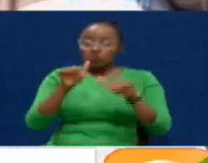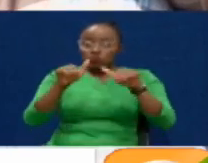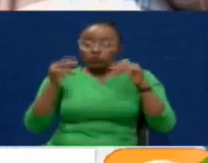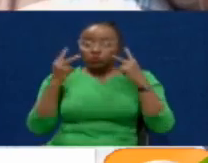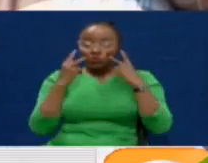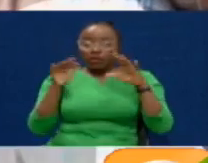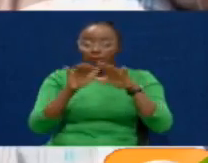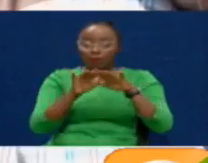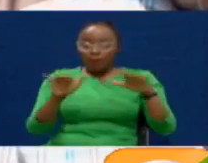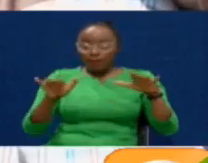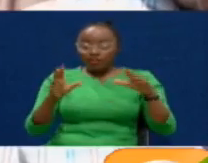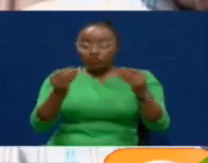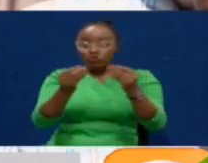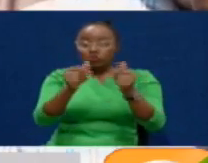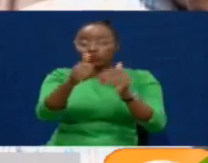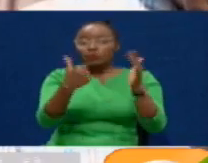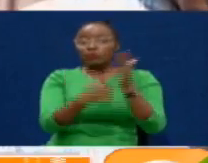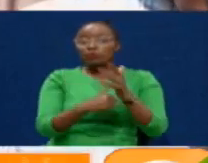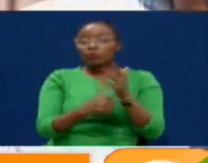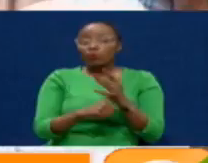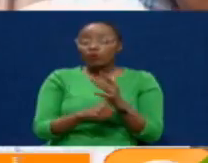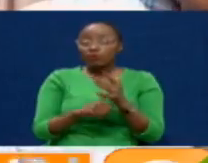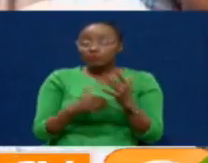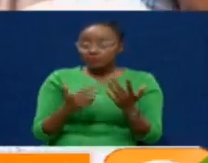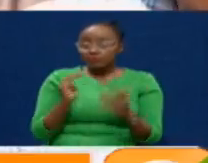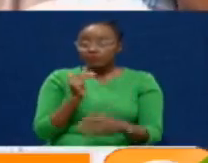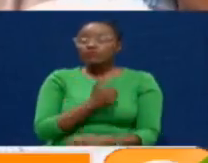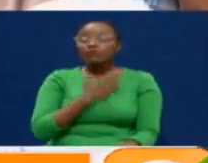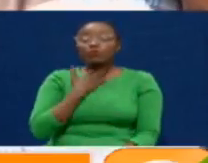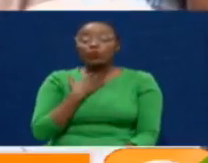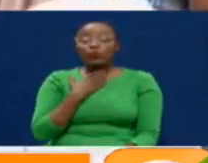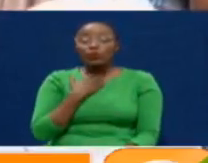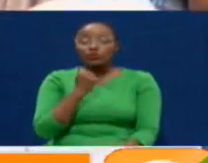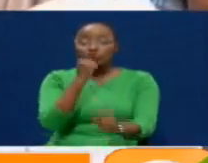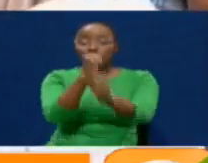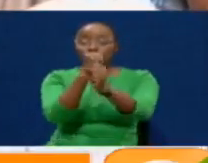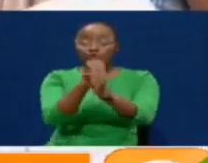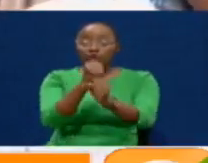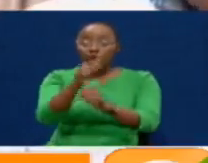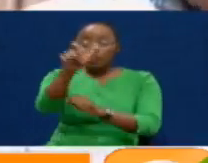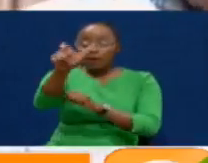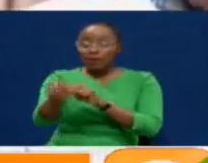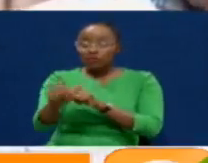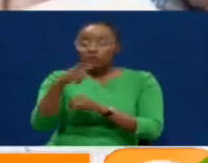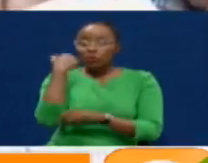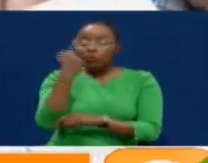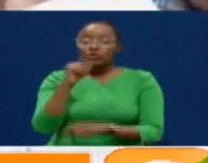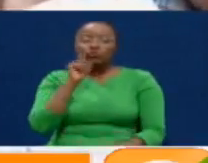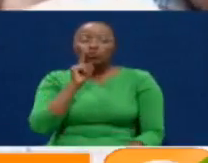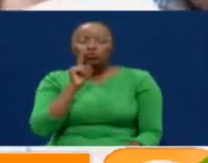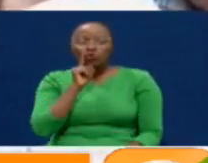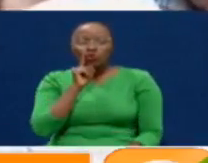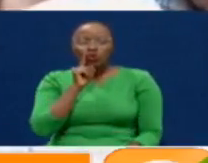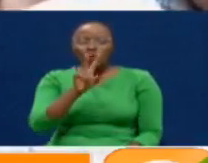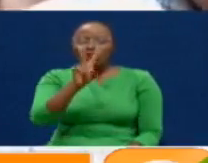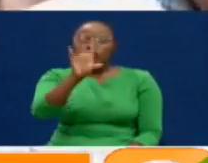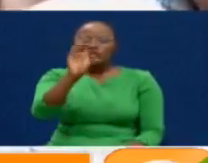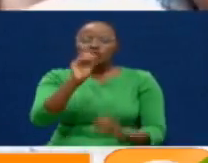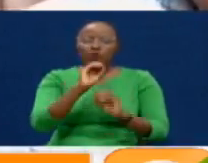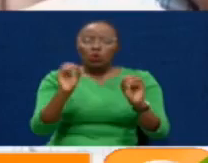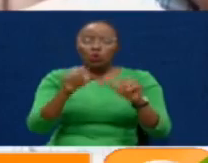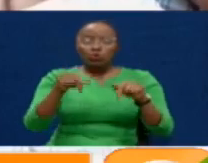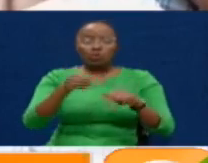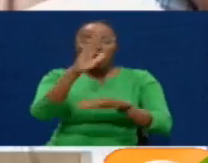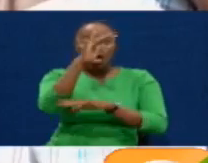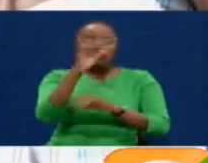a permanent resolution to this problem. We don't want to work with someone who tomorrow will not be vice chancellor this